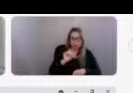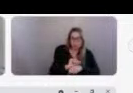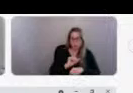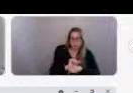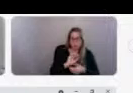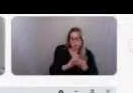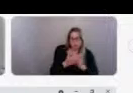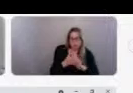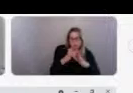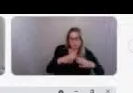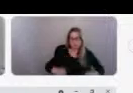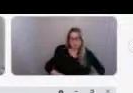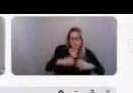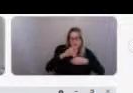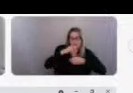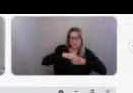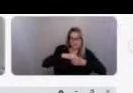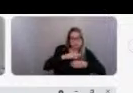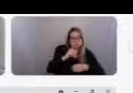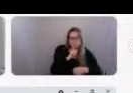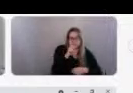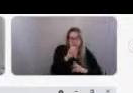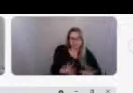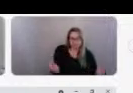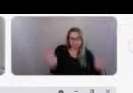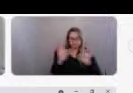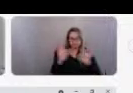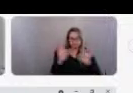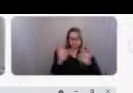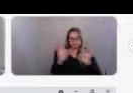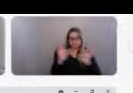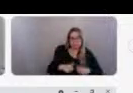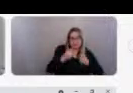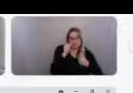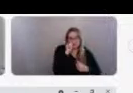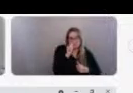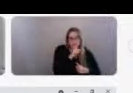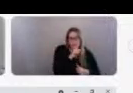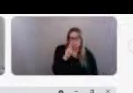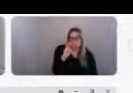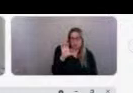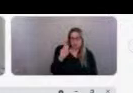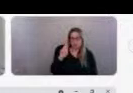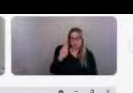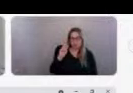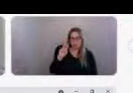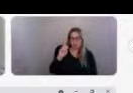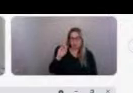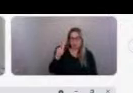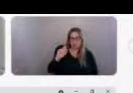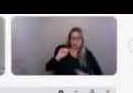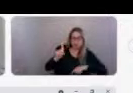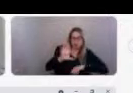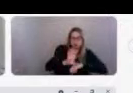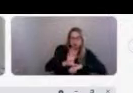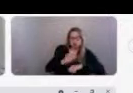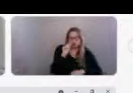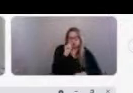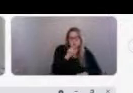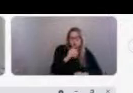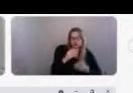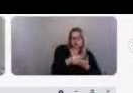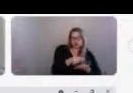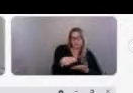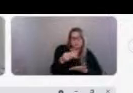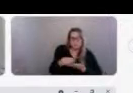a citizen so i take my vote very seriously i live in scottsdale in mccormick ranch i go to church in scottsdale i shop in scottsdale